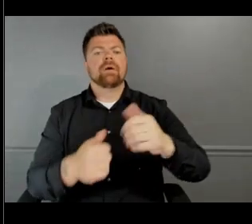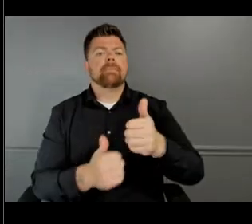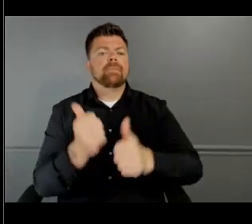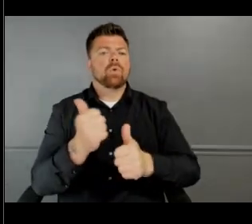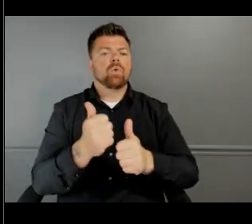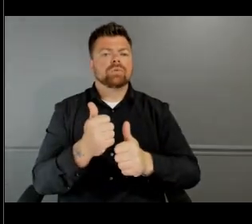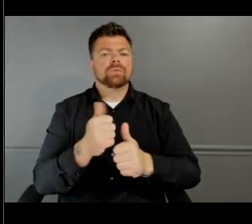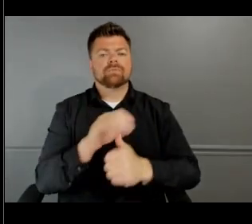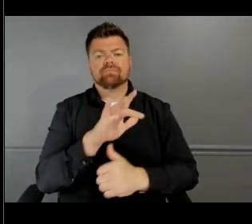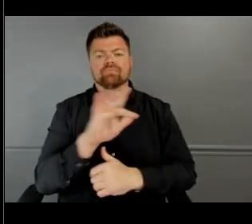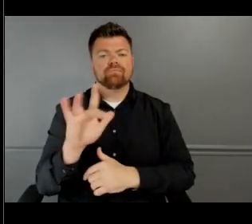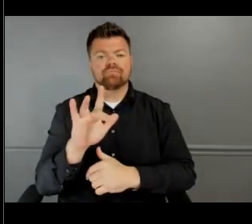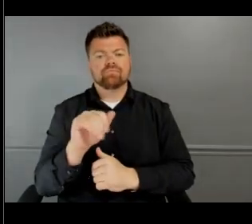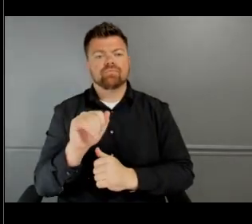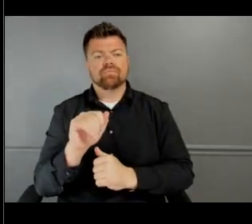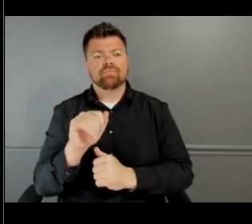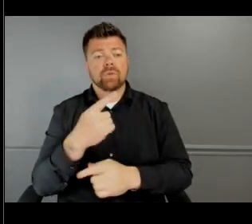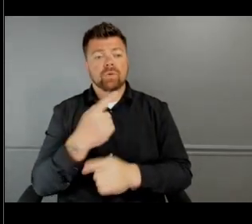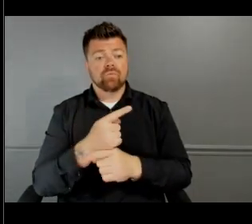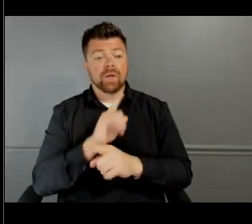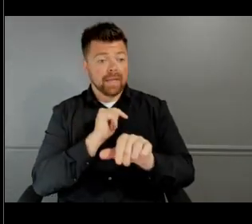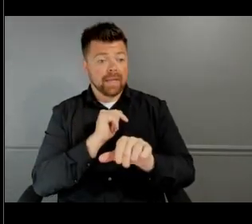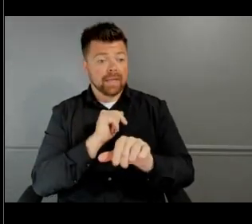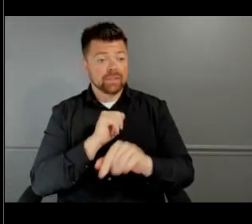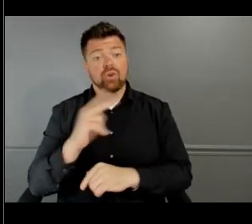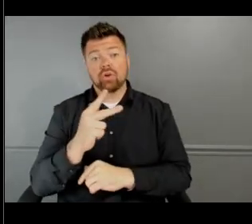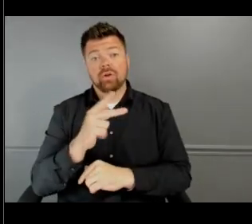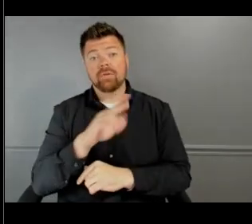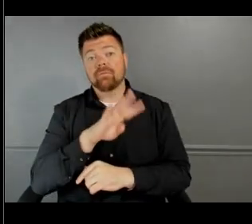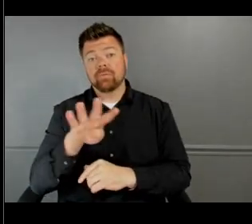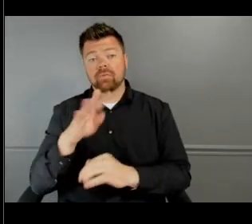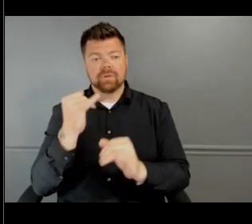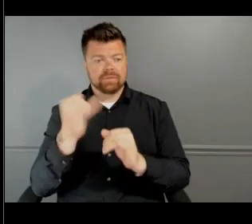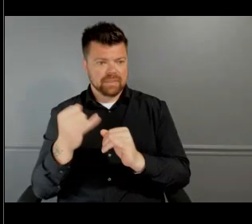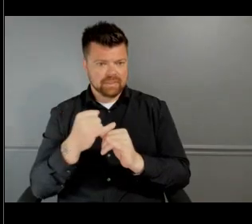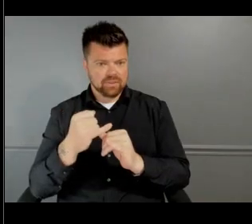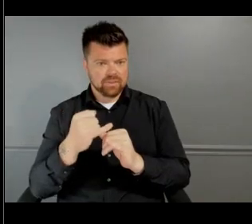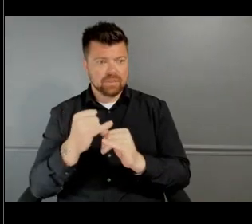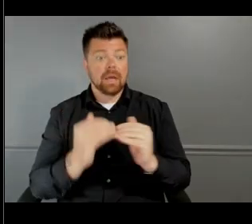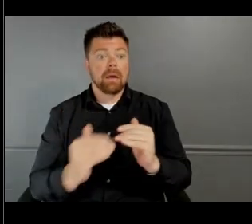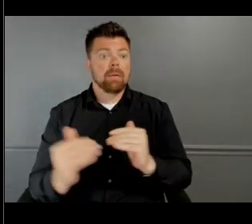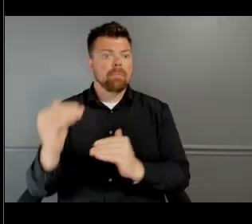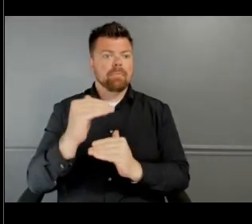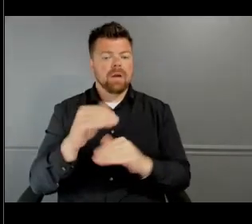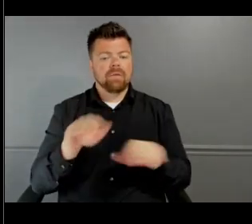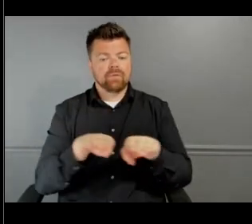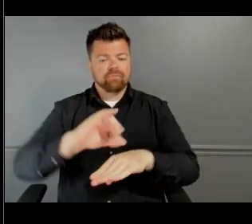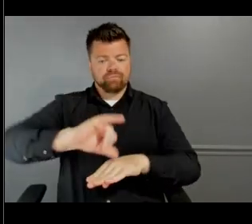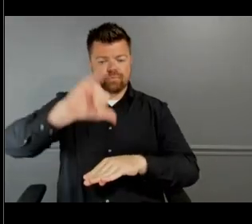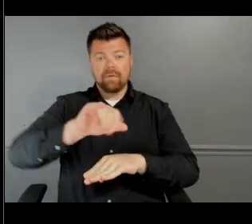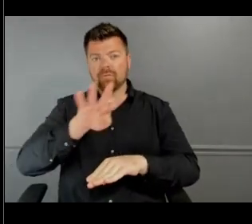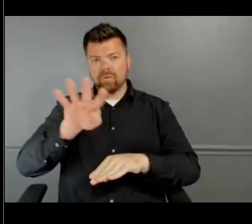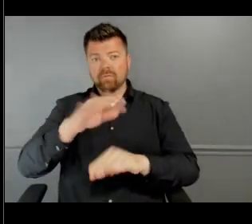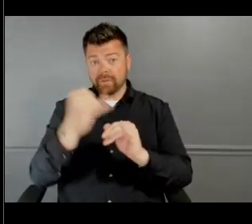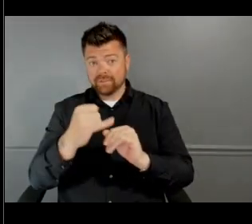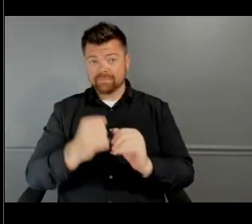of, and the correct answer was the third option, 44 inches above the finished floor.